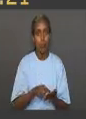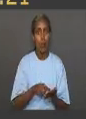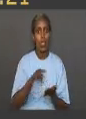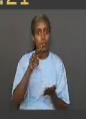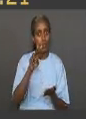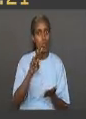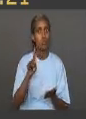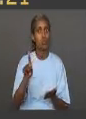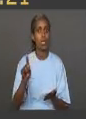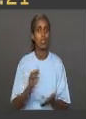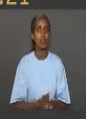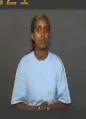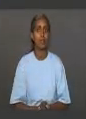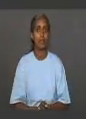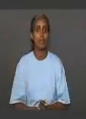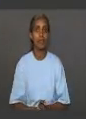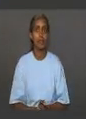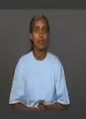3.21.